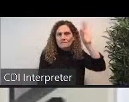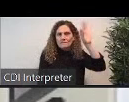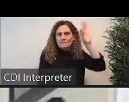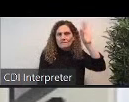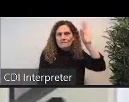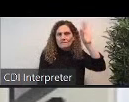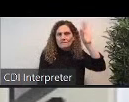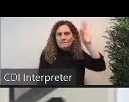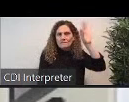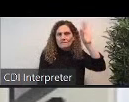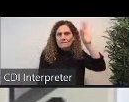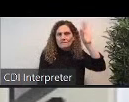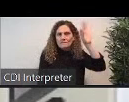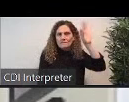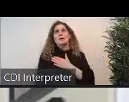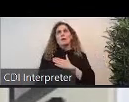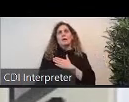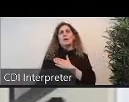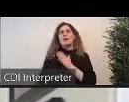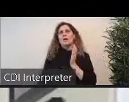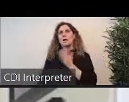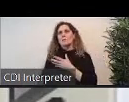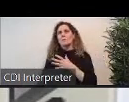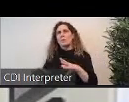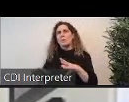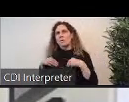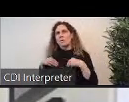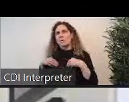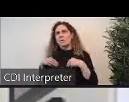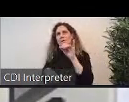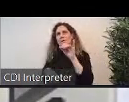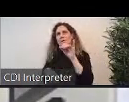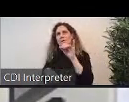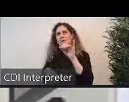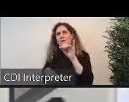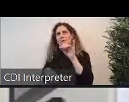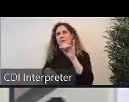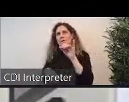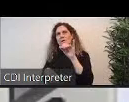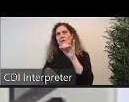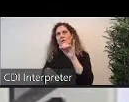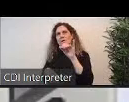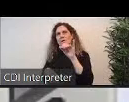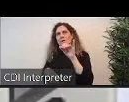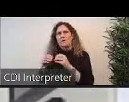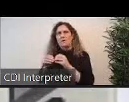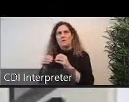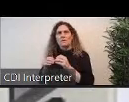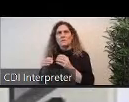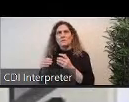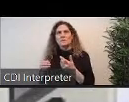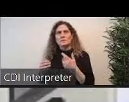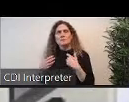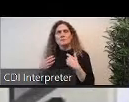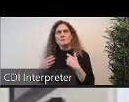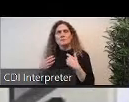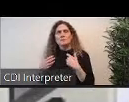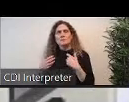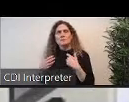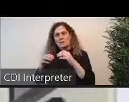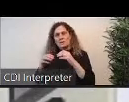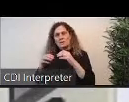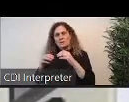right now at the Wisconsin Center to do a lot more, and we're going to do more. We want to get more in the community as well. We would love nothing more than to have the